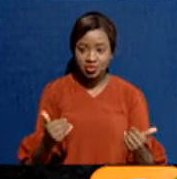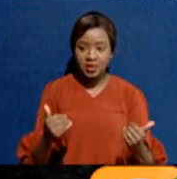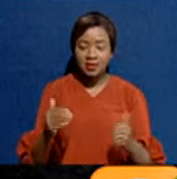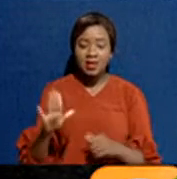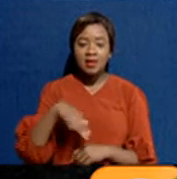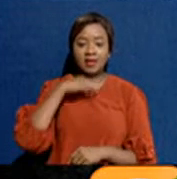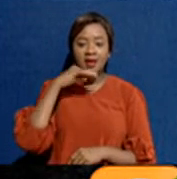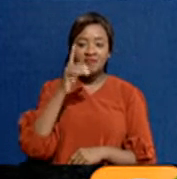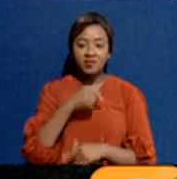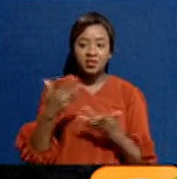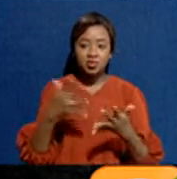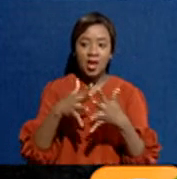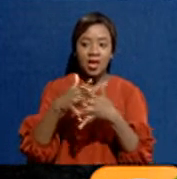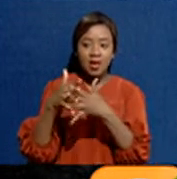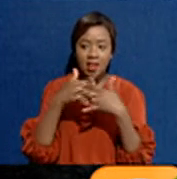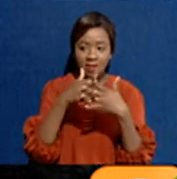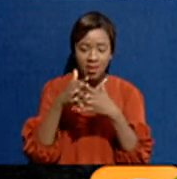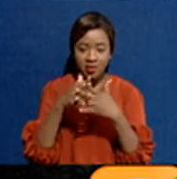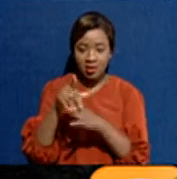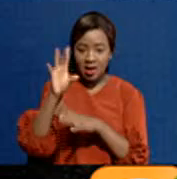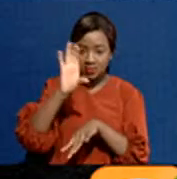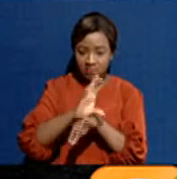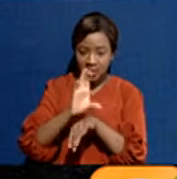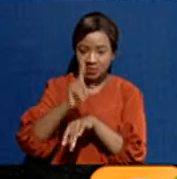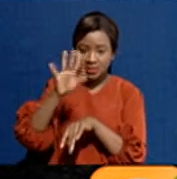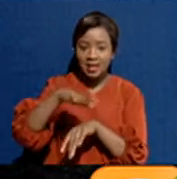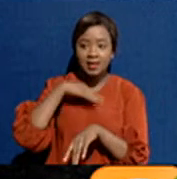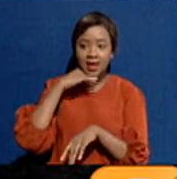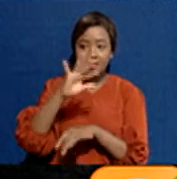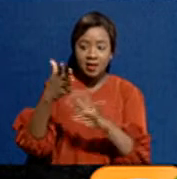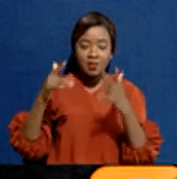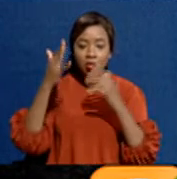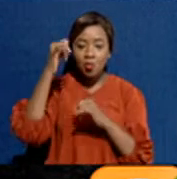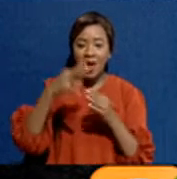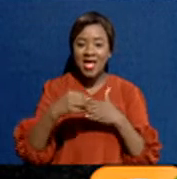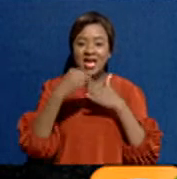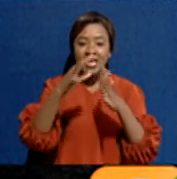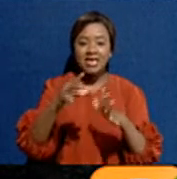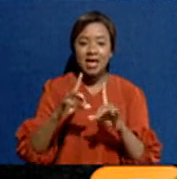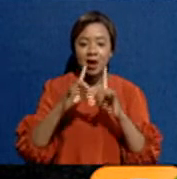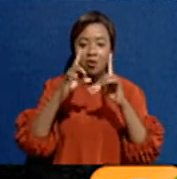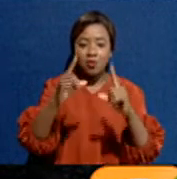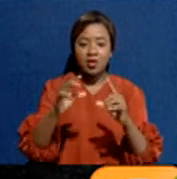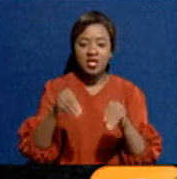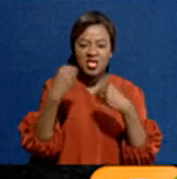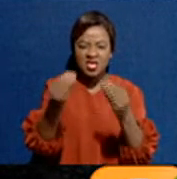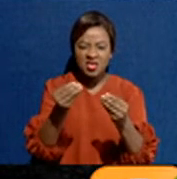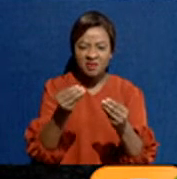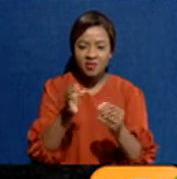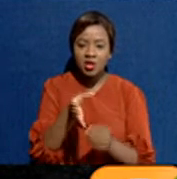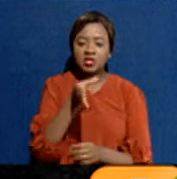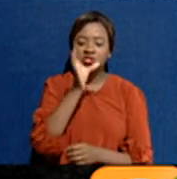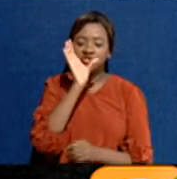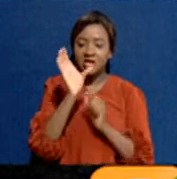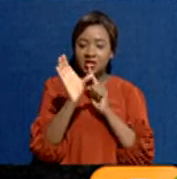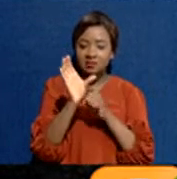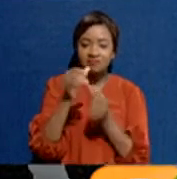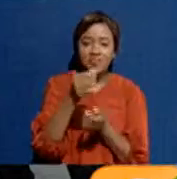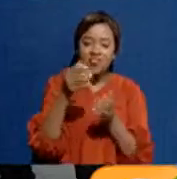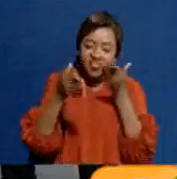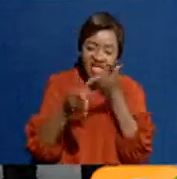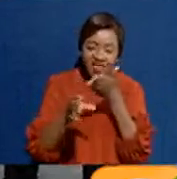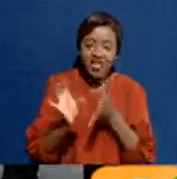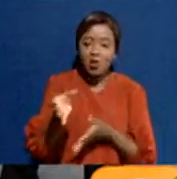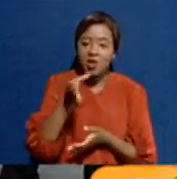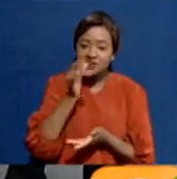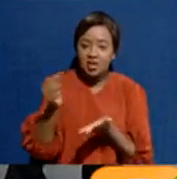U.S. cult died in the jungle. It said the cult leader gave members cyanide-laced punch, in a nutshell, poison,